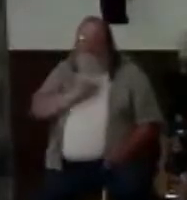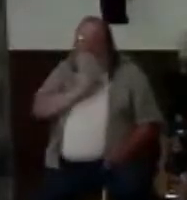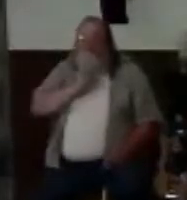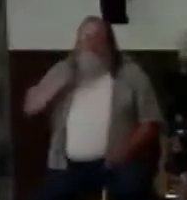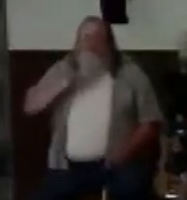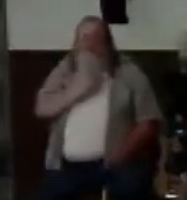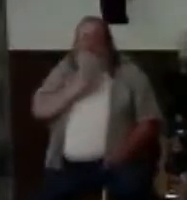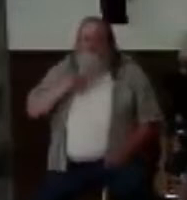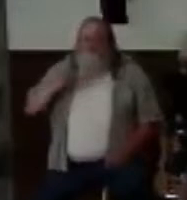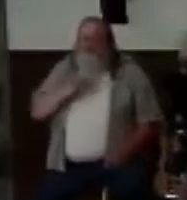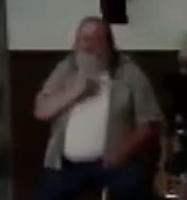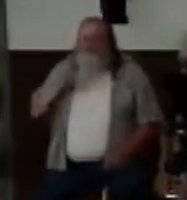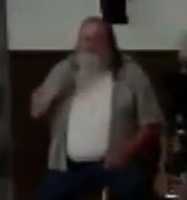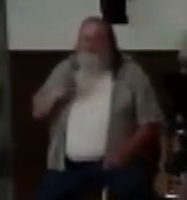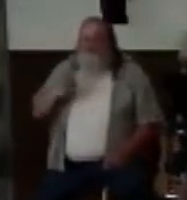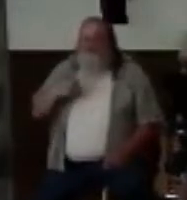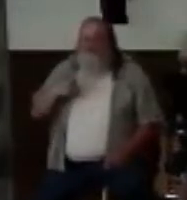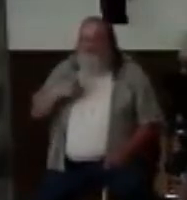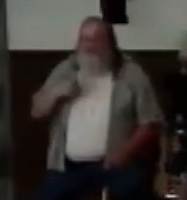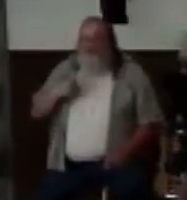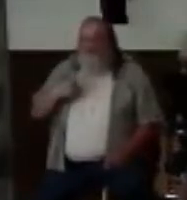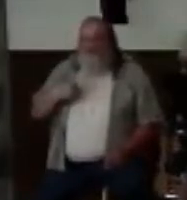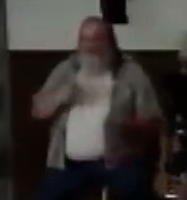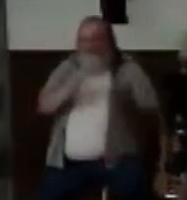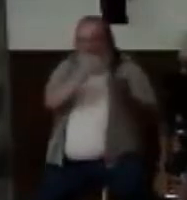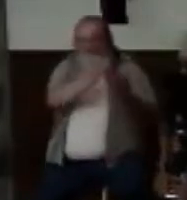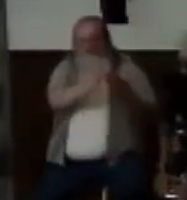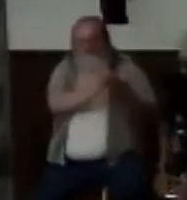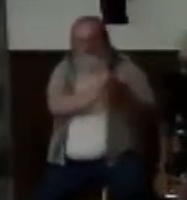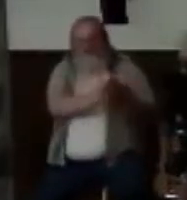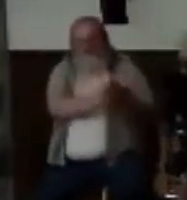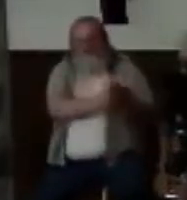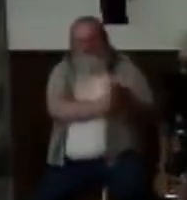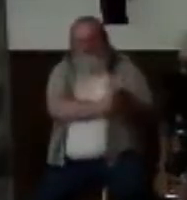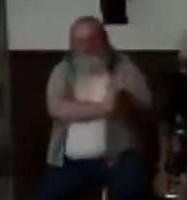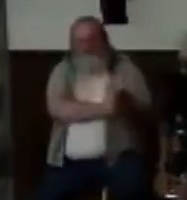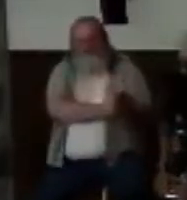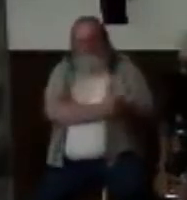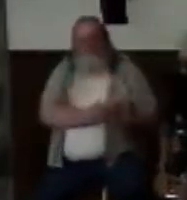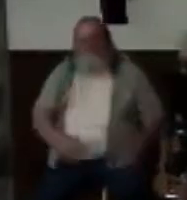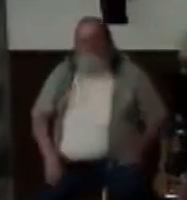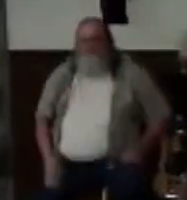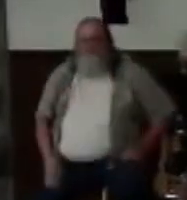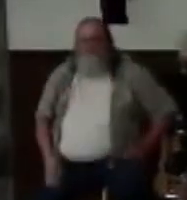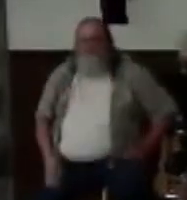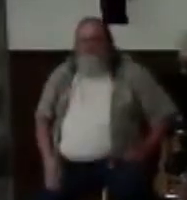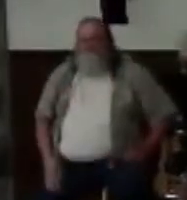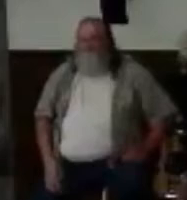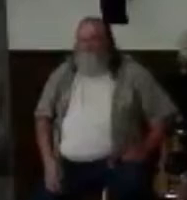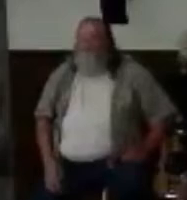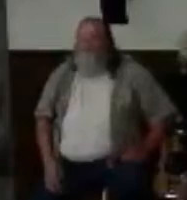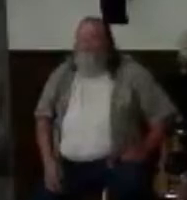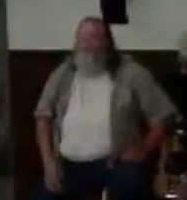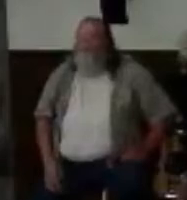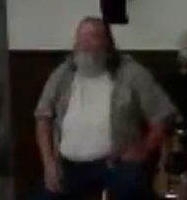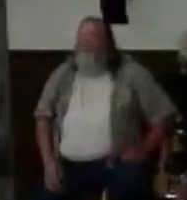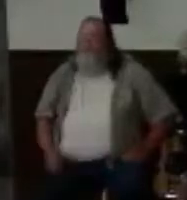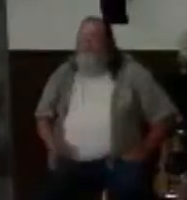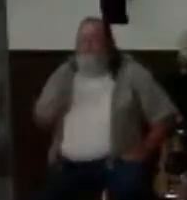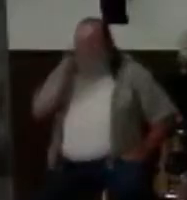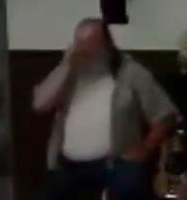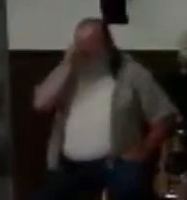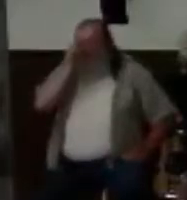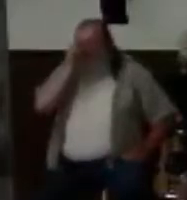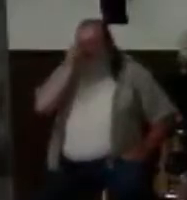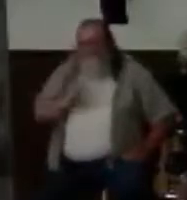throughout Leviticus and Deuteronomy, these are the lists of the priest's duties during these festivals. And out